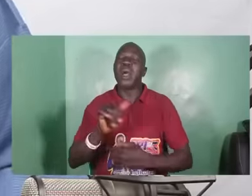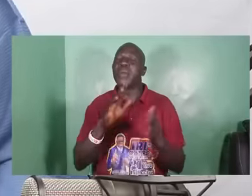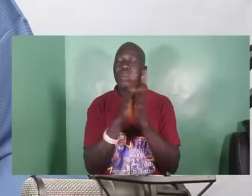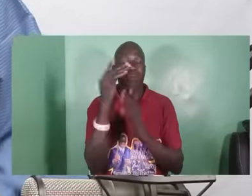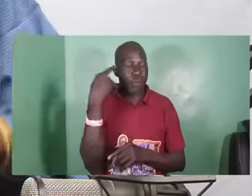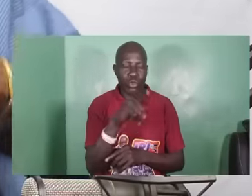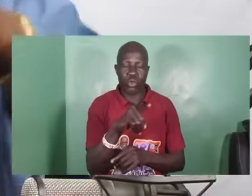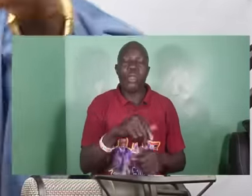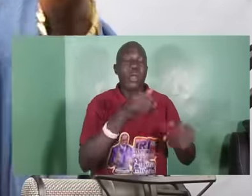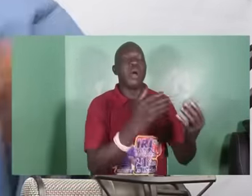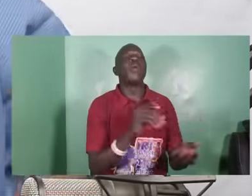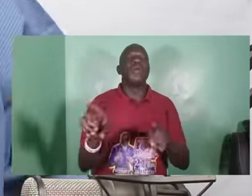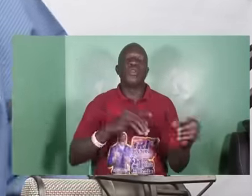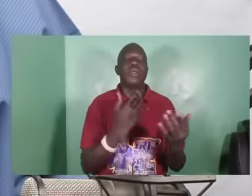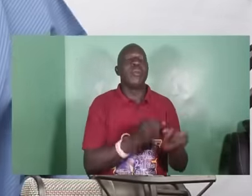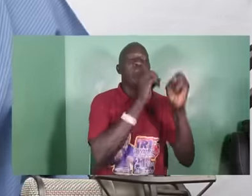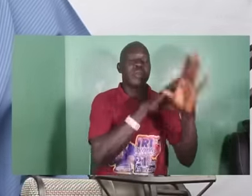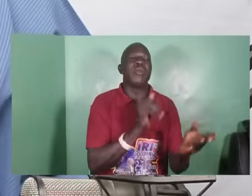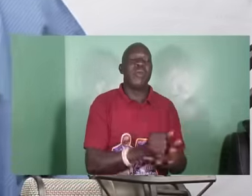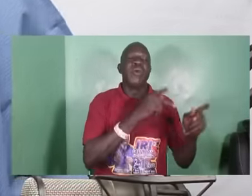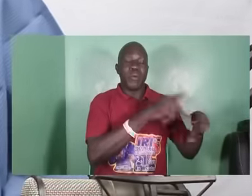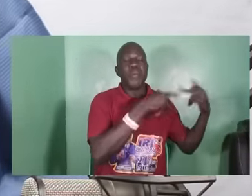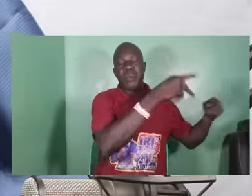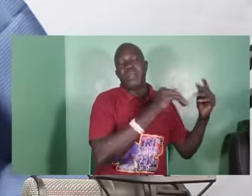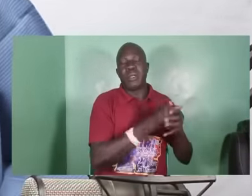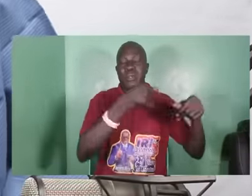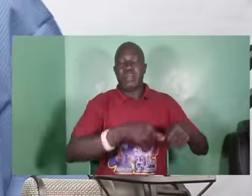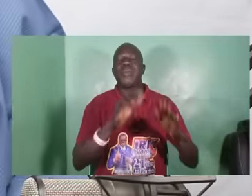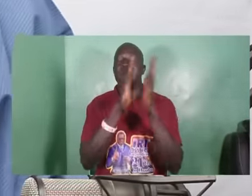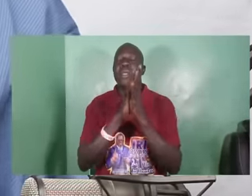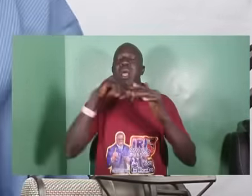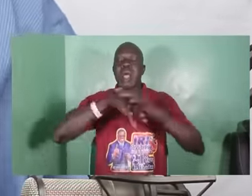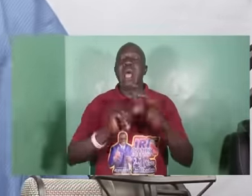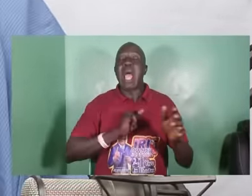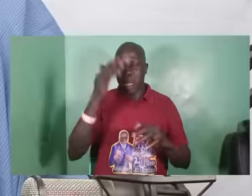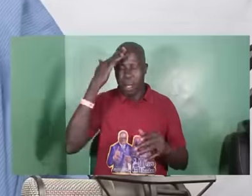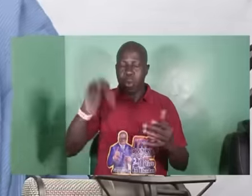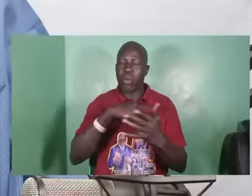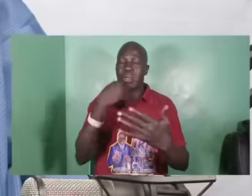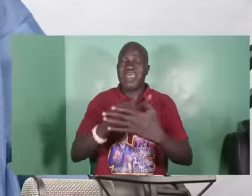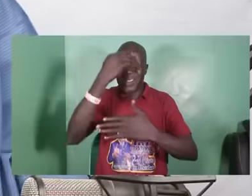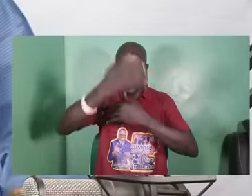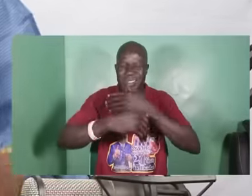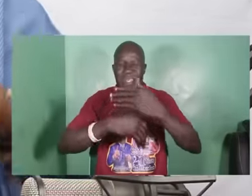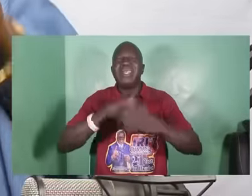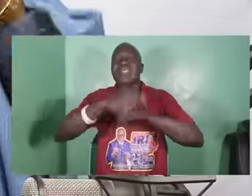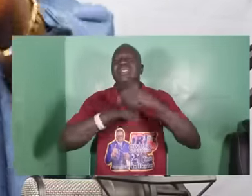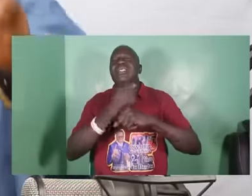want to pray for you. You need the blessing of it to the prophet. You need to see your prayer. Because you know by next year, you will have been rich. In the name of Jesus. I speak in the name of